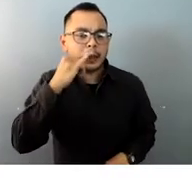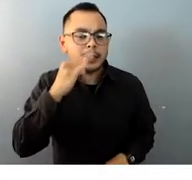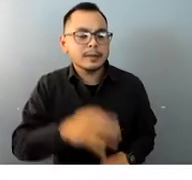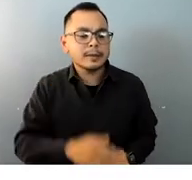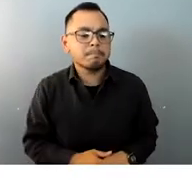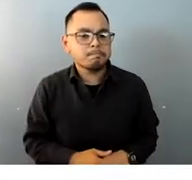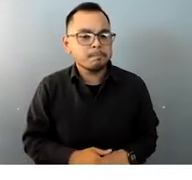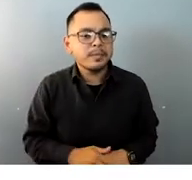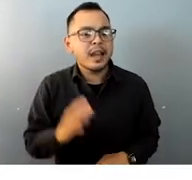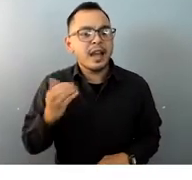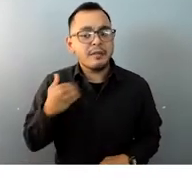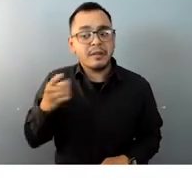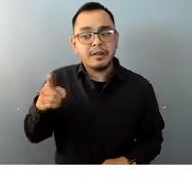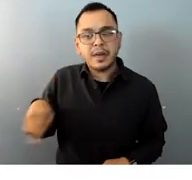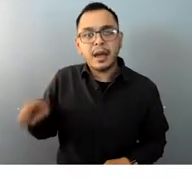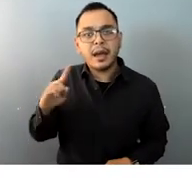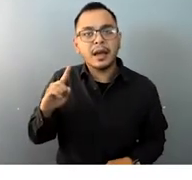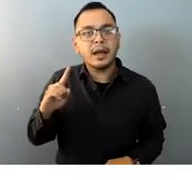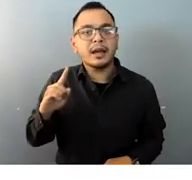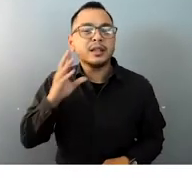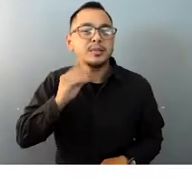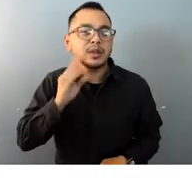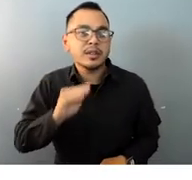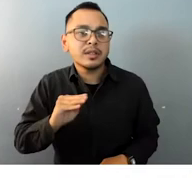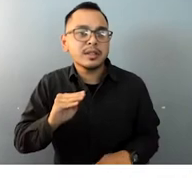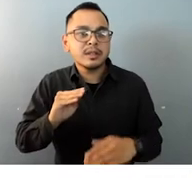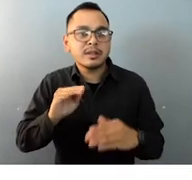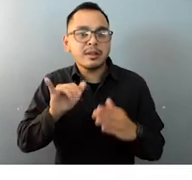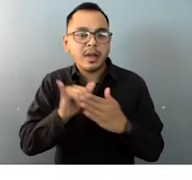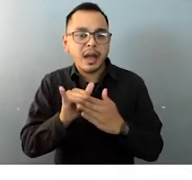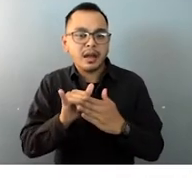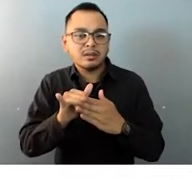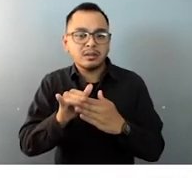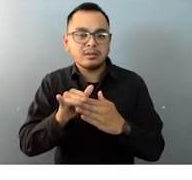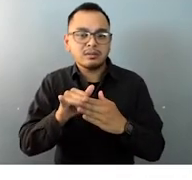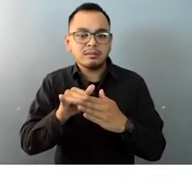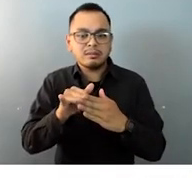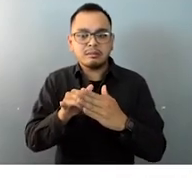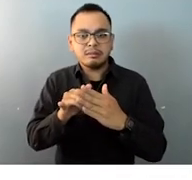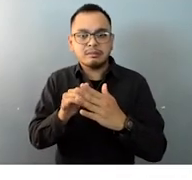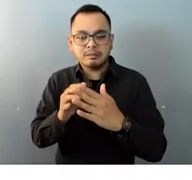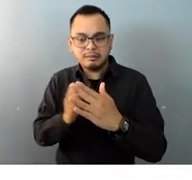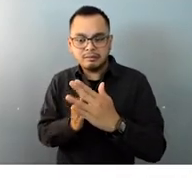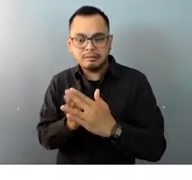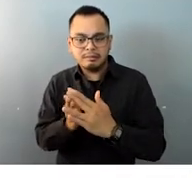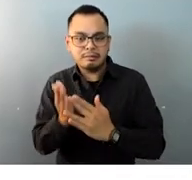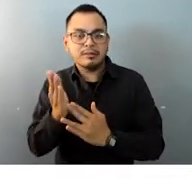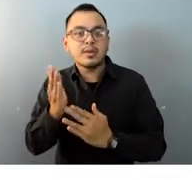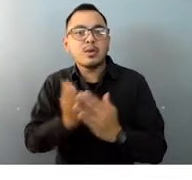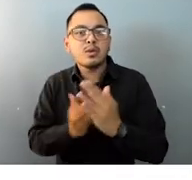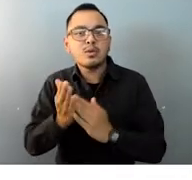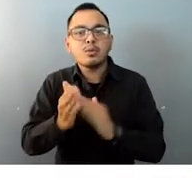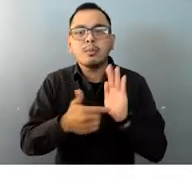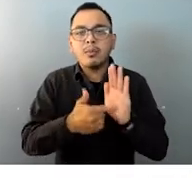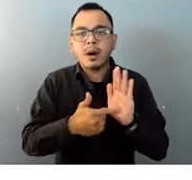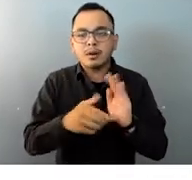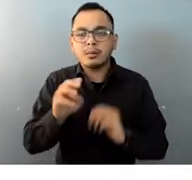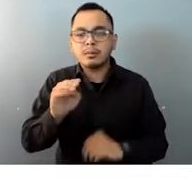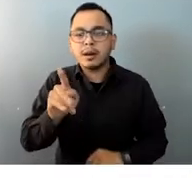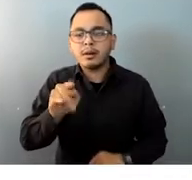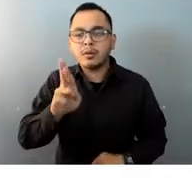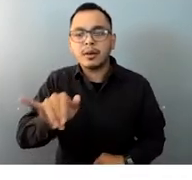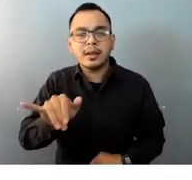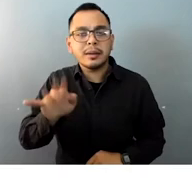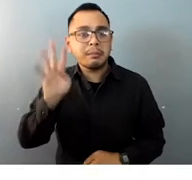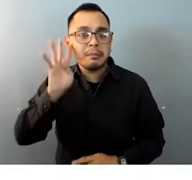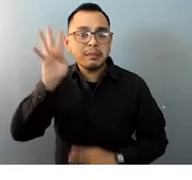your children, if there has been that particular difficulty of navigating the model minority myth at the same